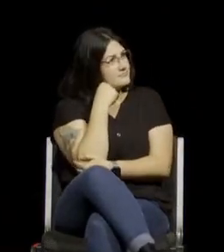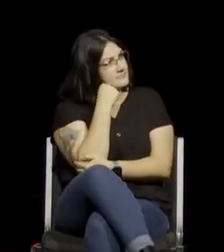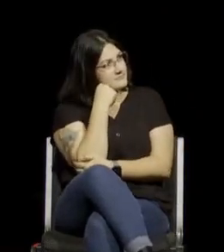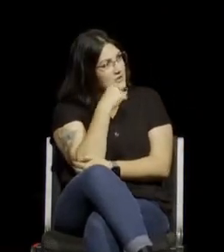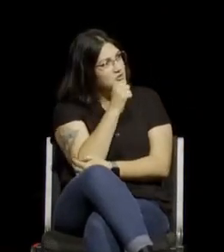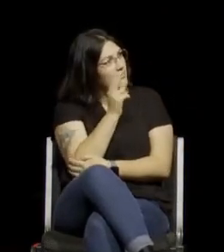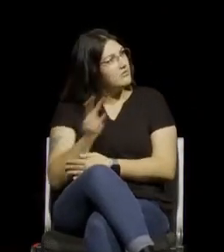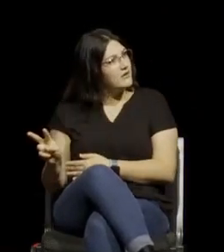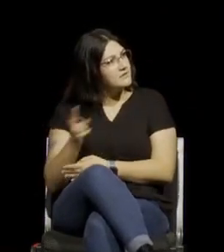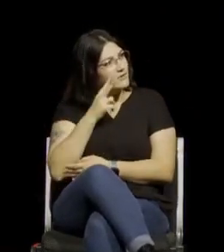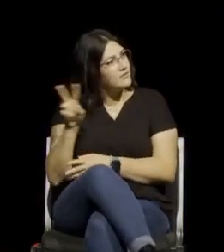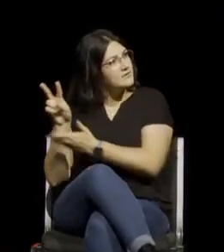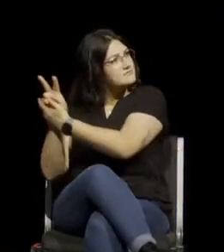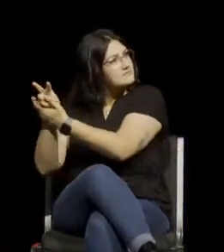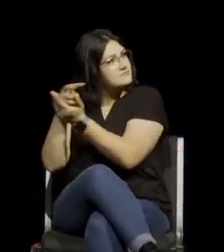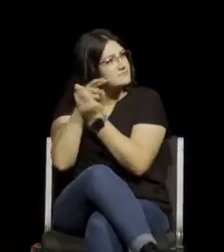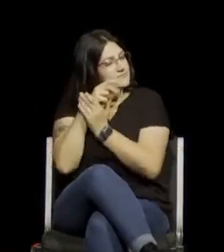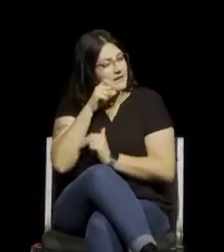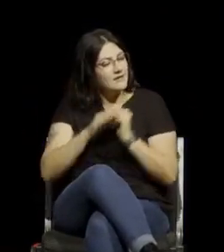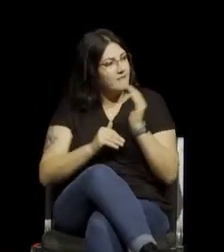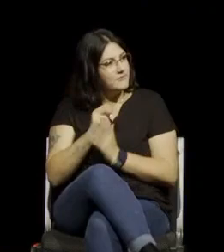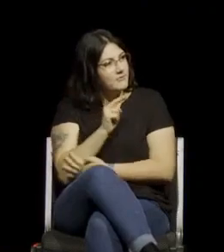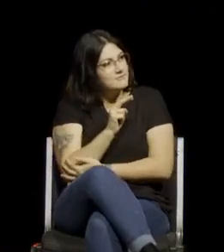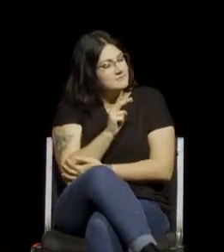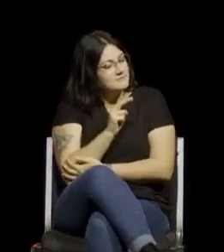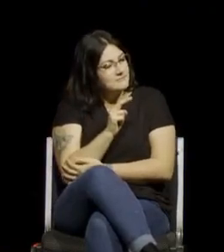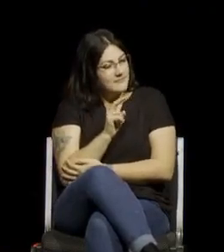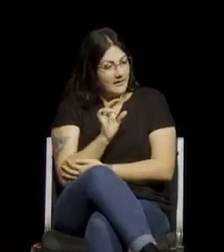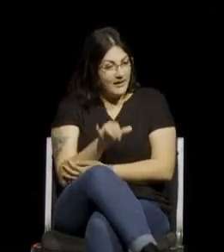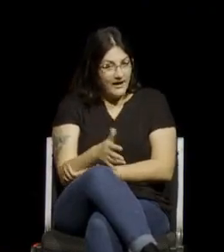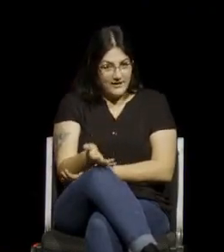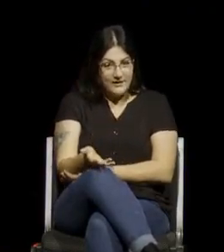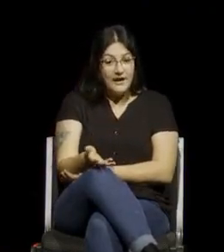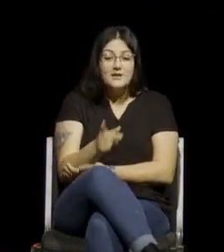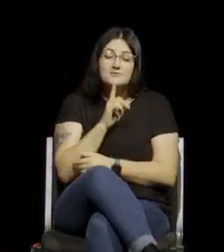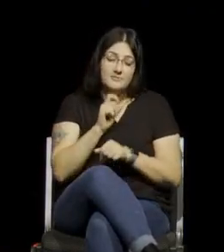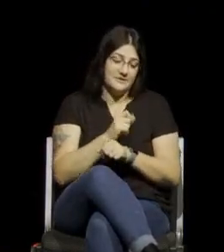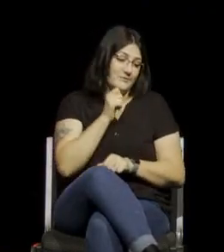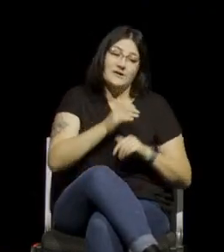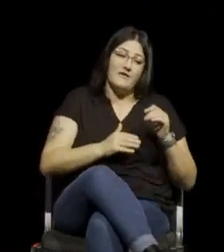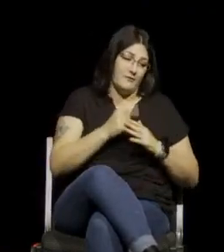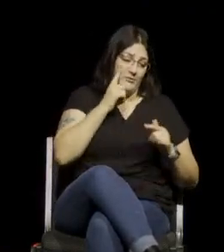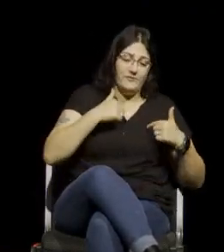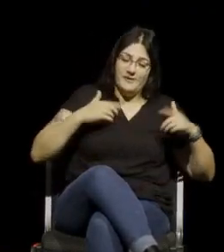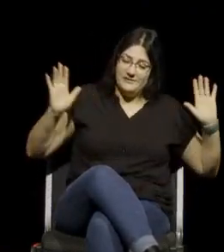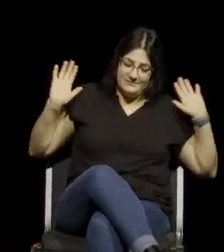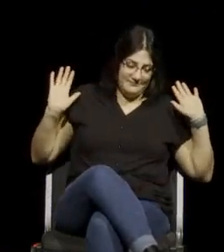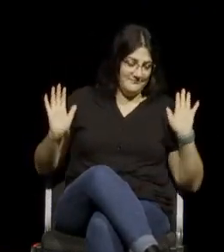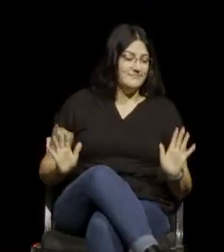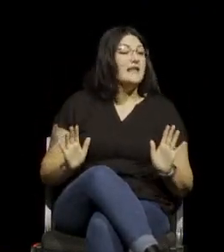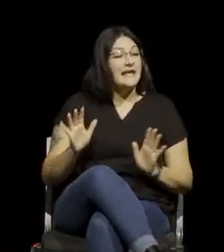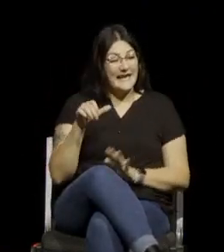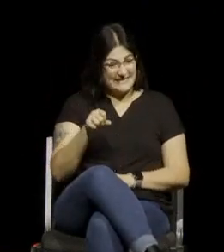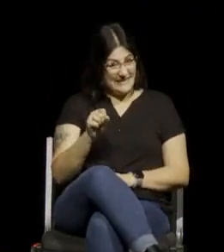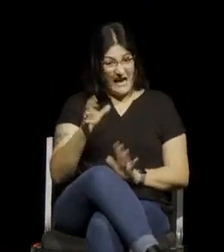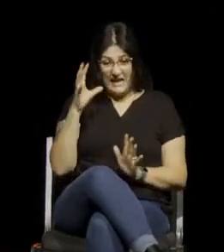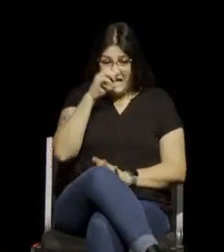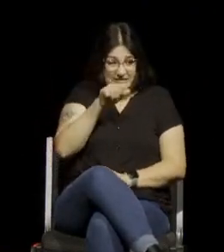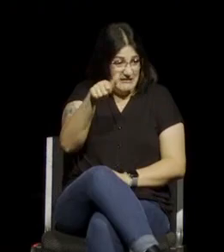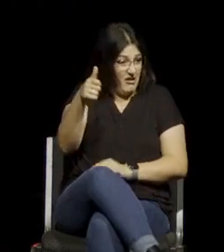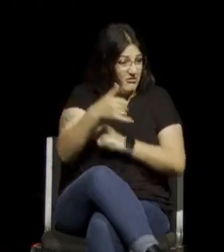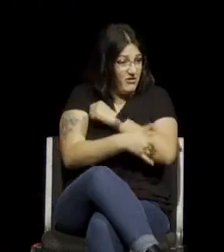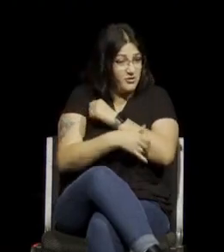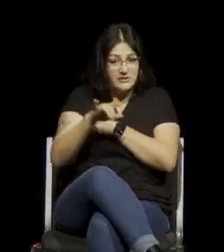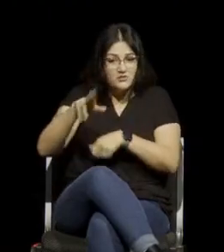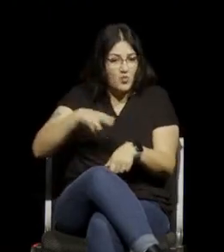like, don't look, this is uncomfortable. And it was that uncomfortable, yes. And apparently in other